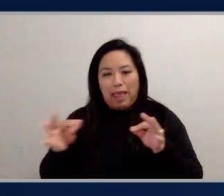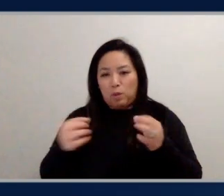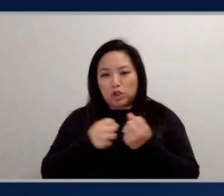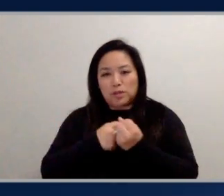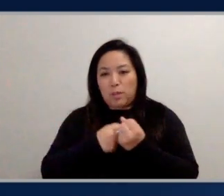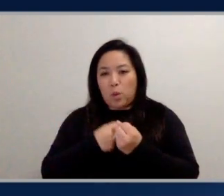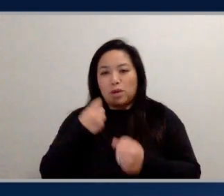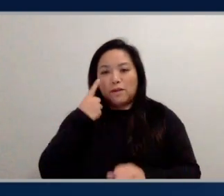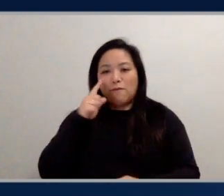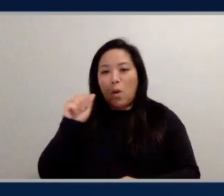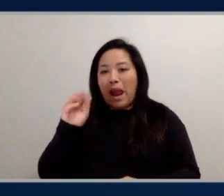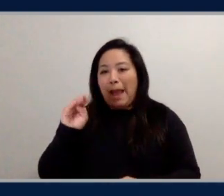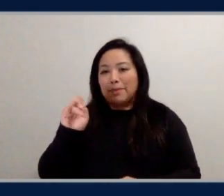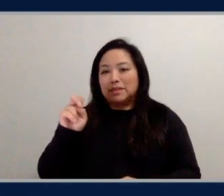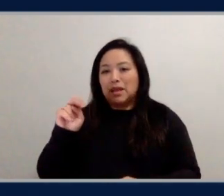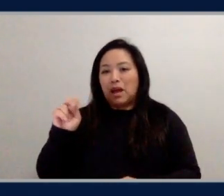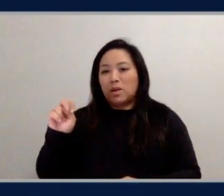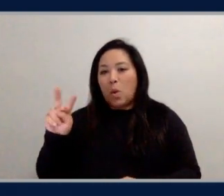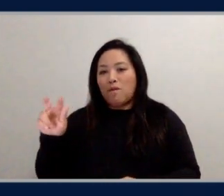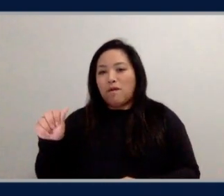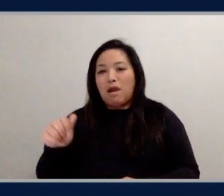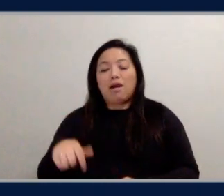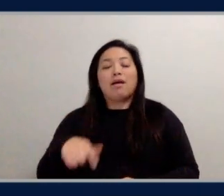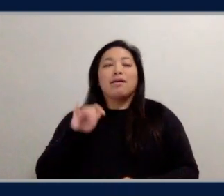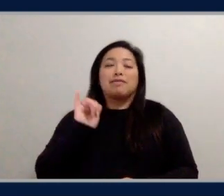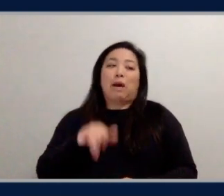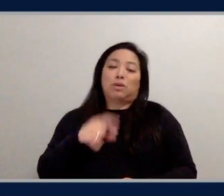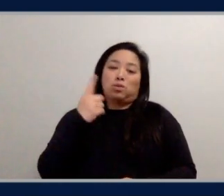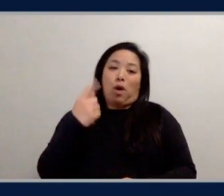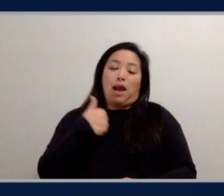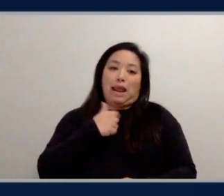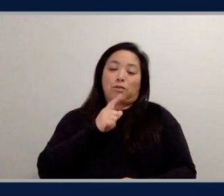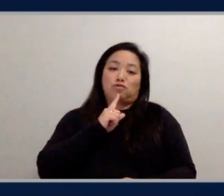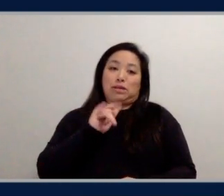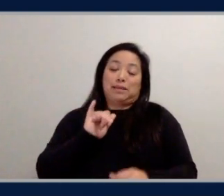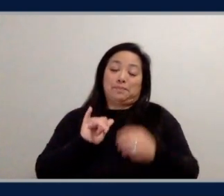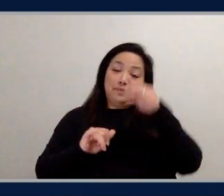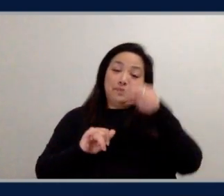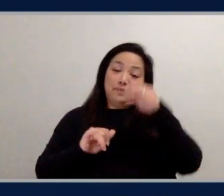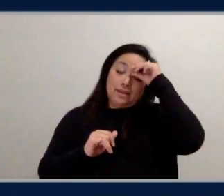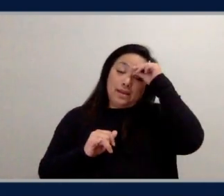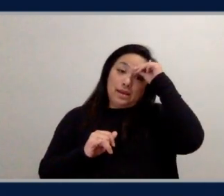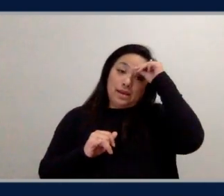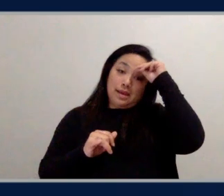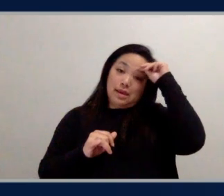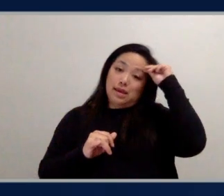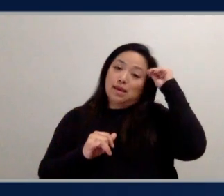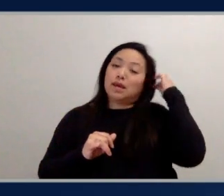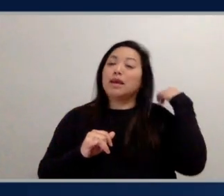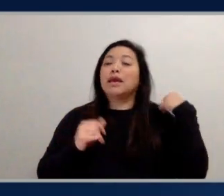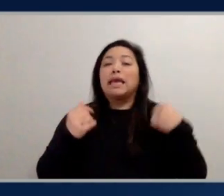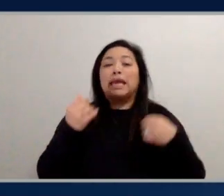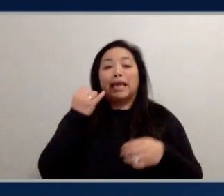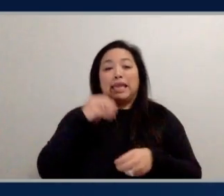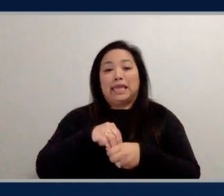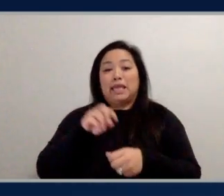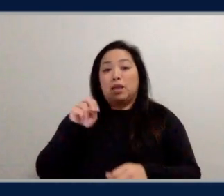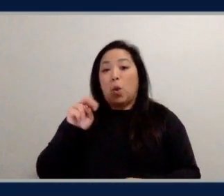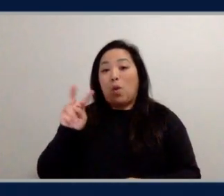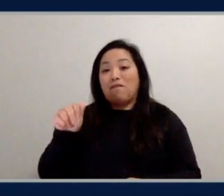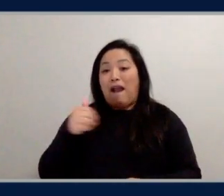this is one of the ones that I was really just blown over by. So in Nova, there's over 200 languages supported